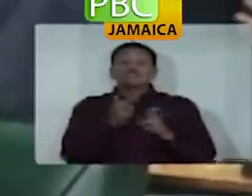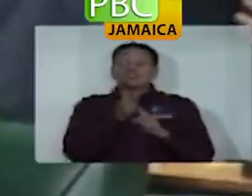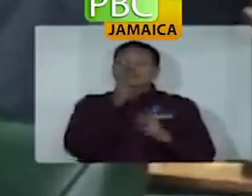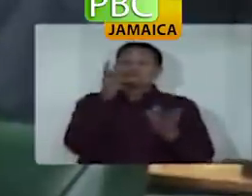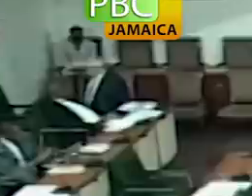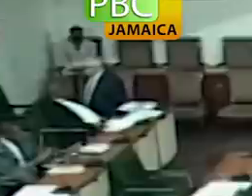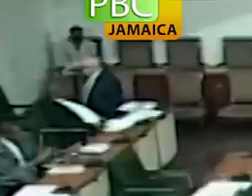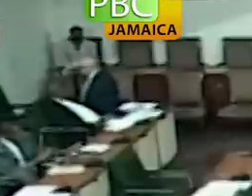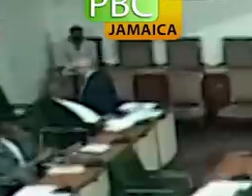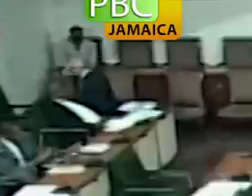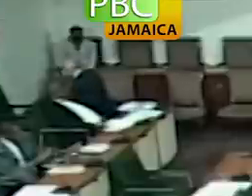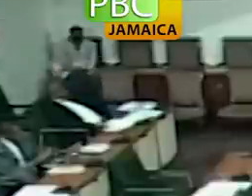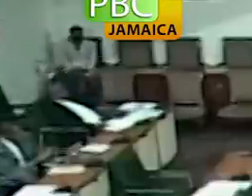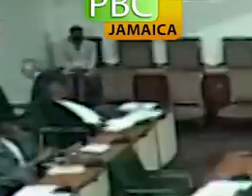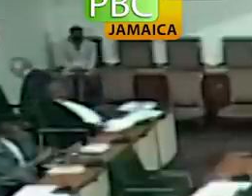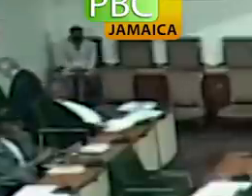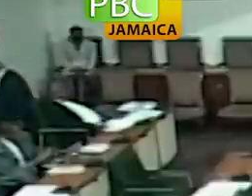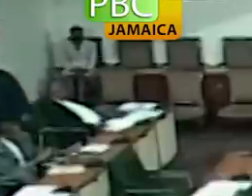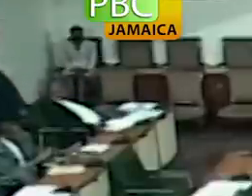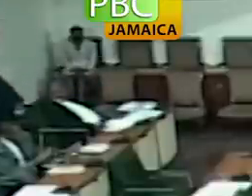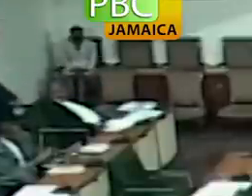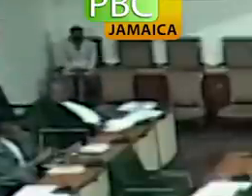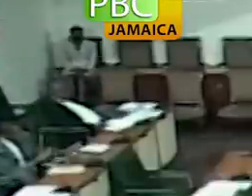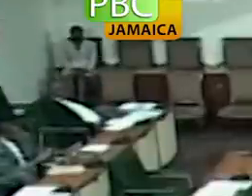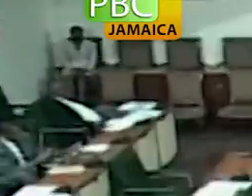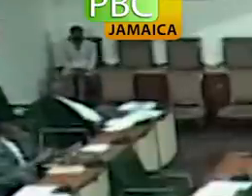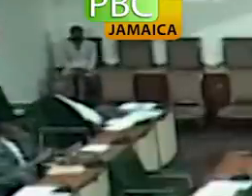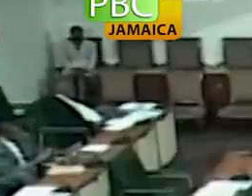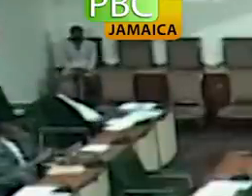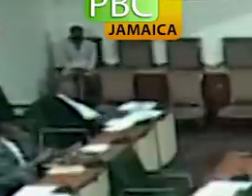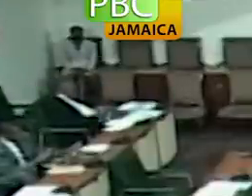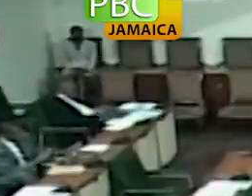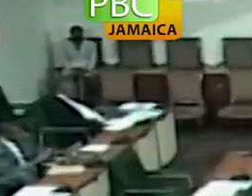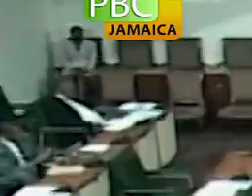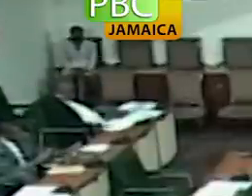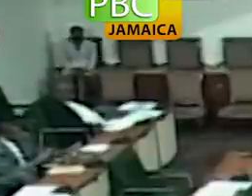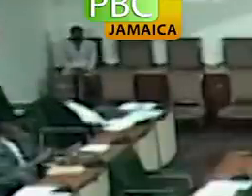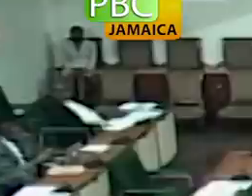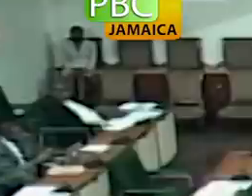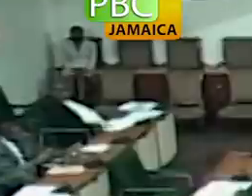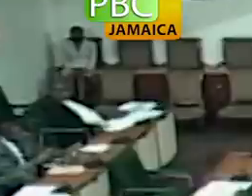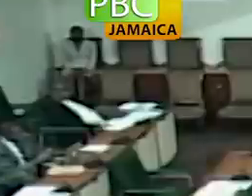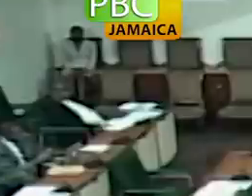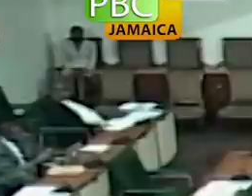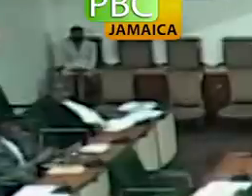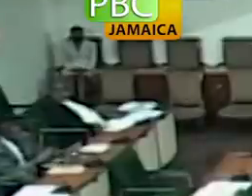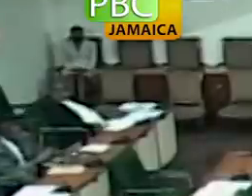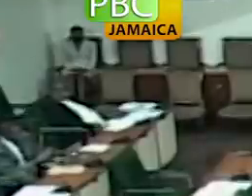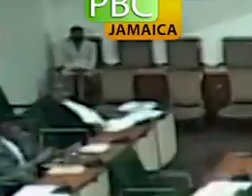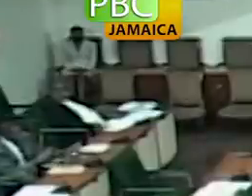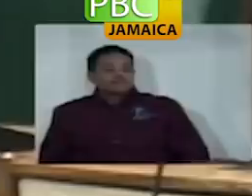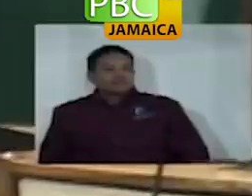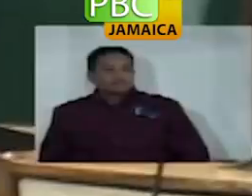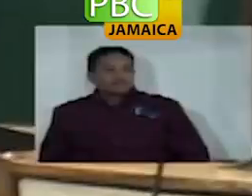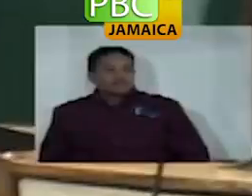to plead. Speaking in Parliament's latest session, the Security Minister outlined a plan for releasing other such